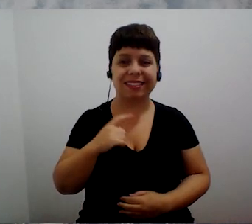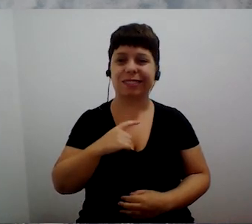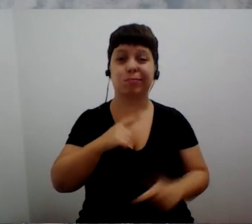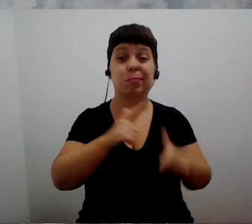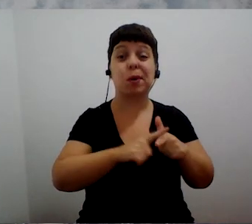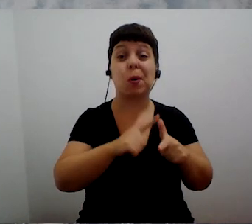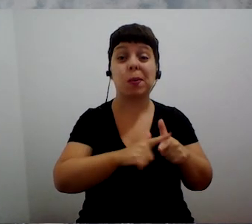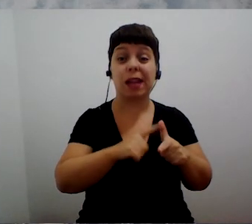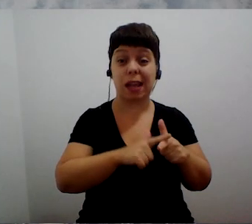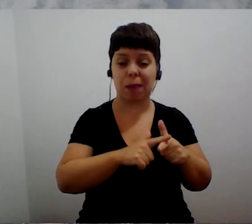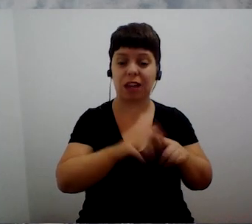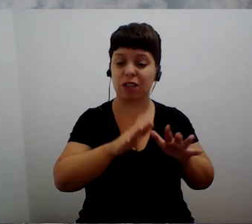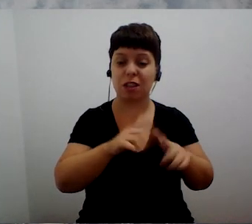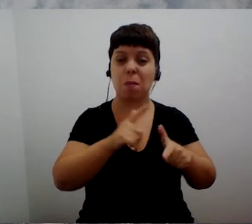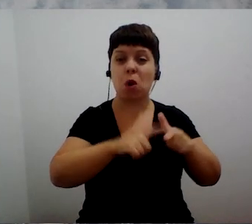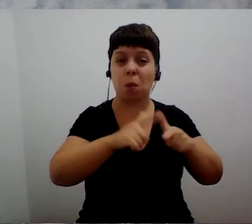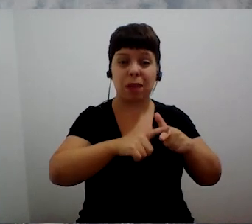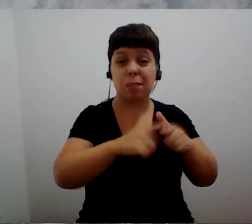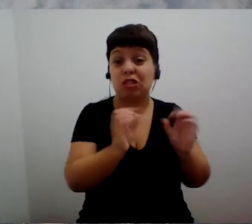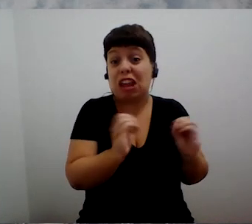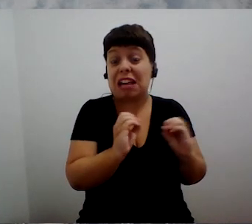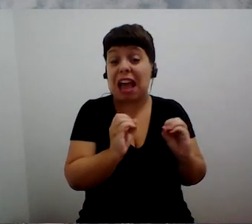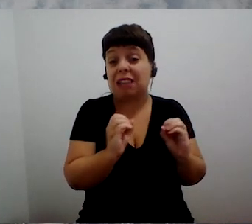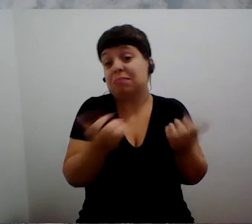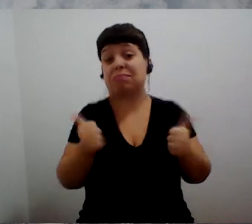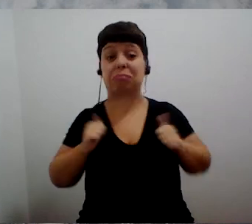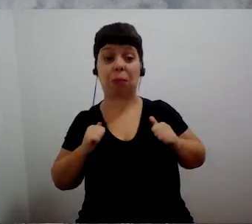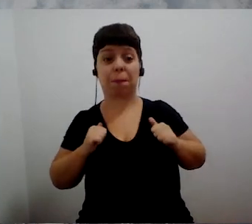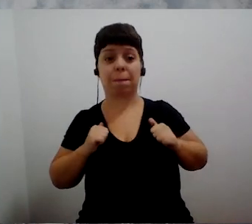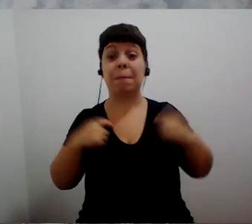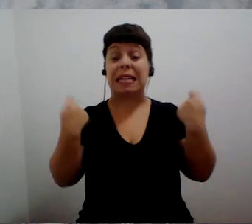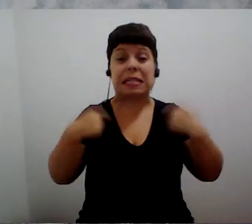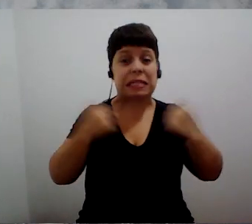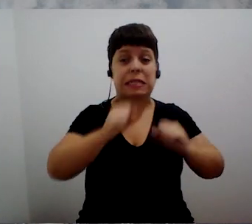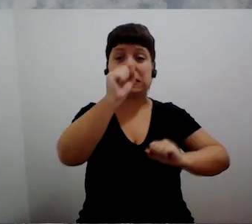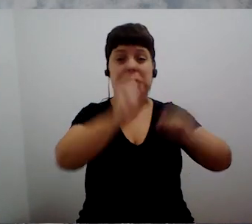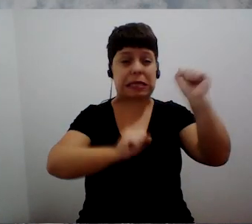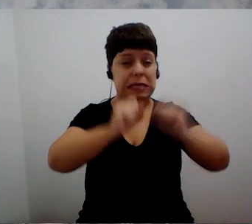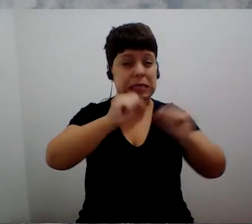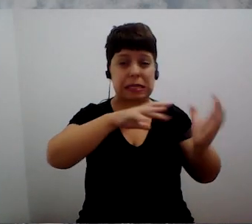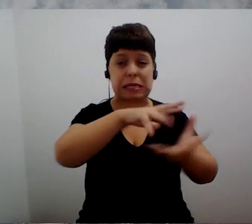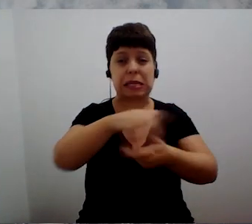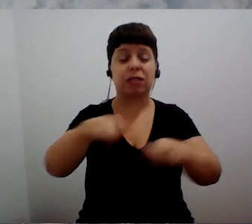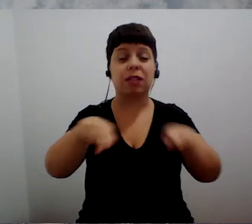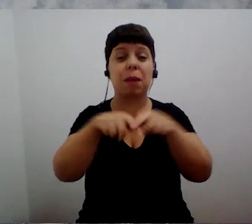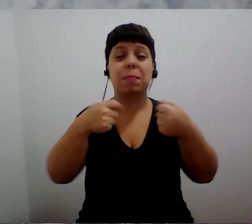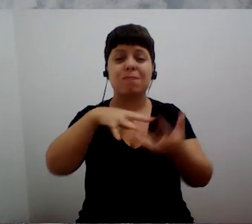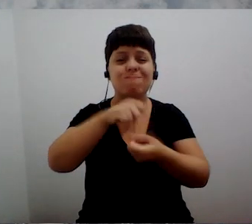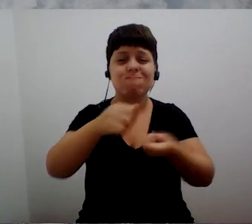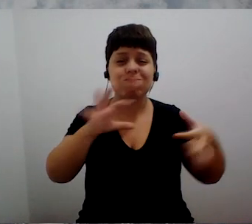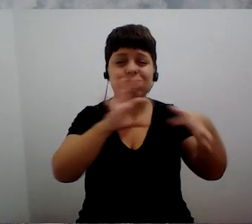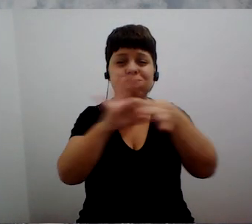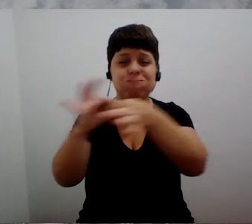the commons. Everybody's problem is no one's problem. We need closer international cooperation and a